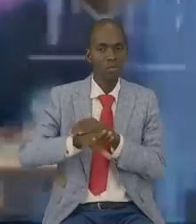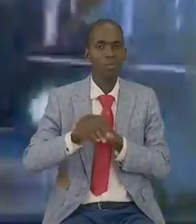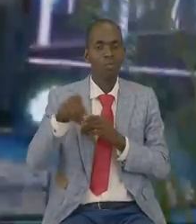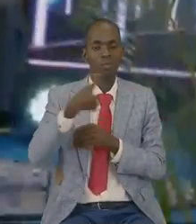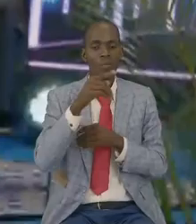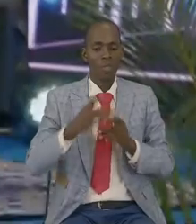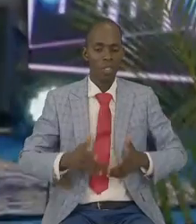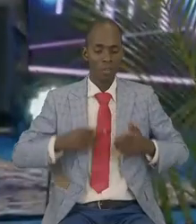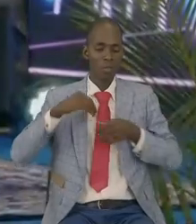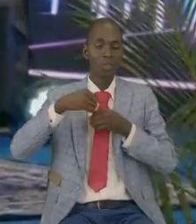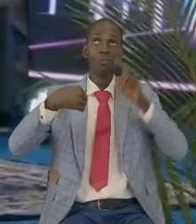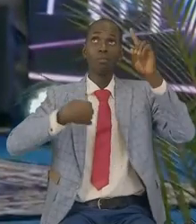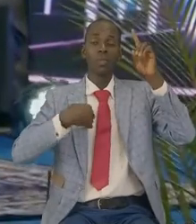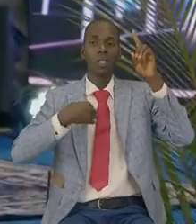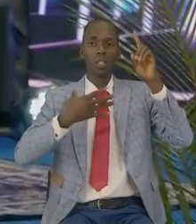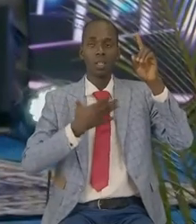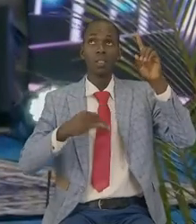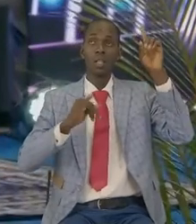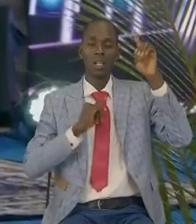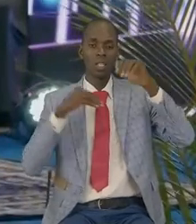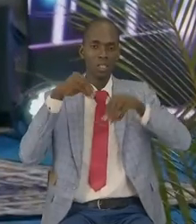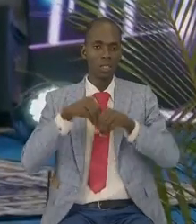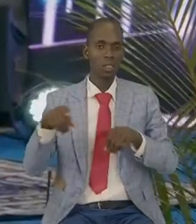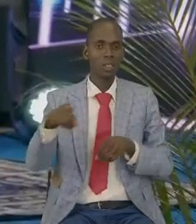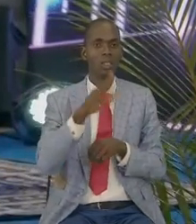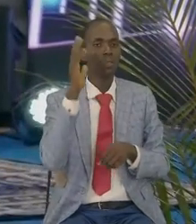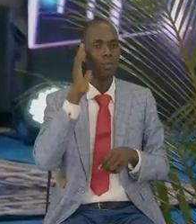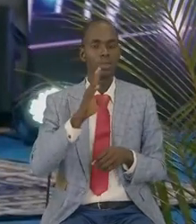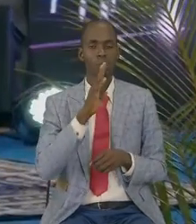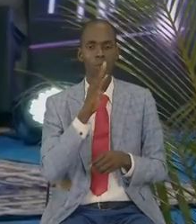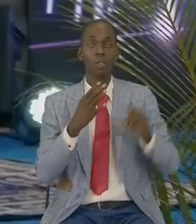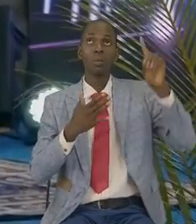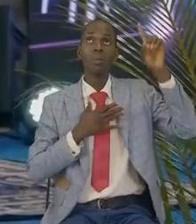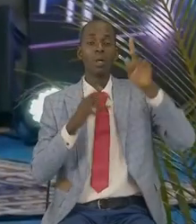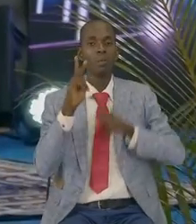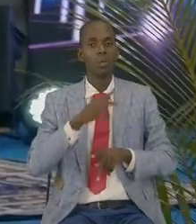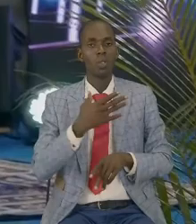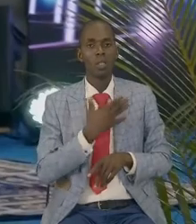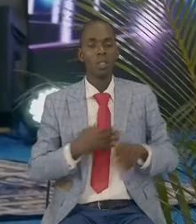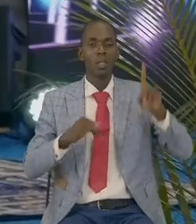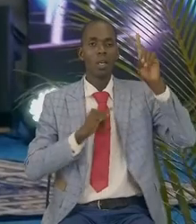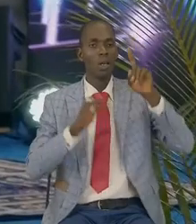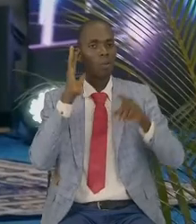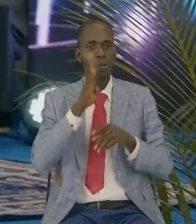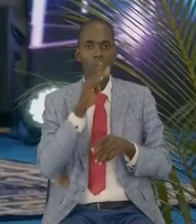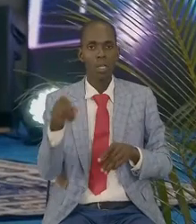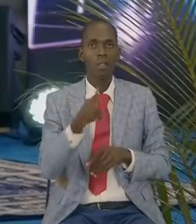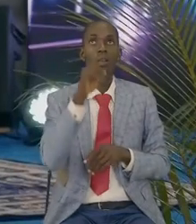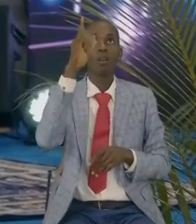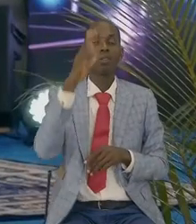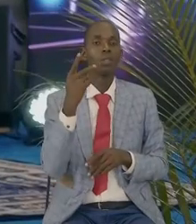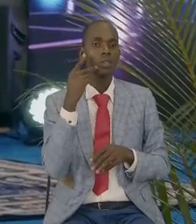and I live in them, and they shall be my people, and I will be their God. Look at